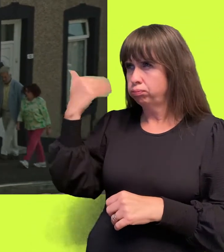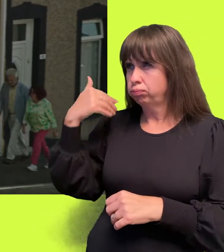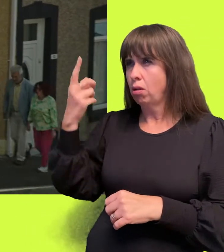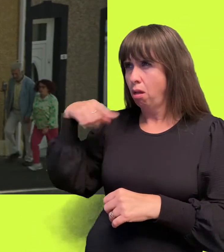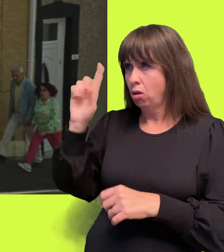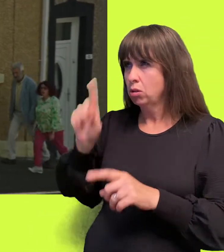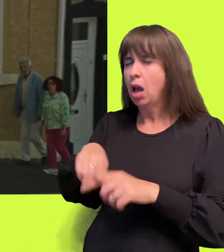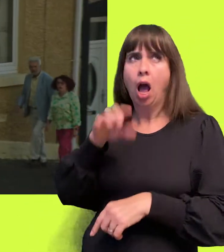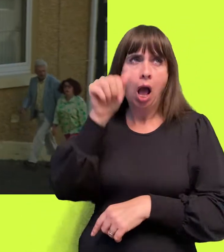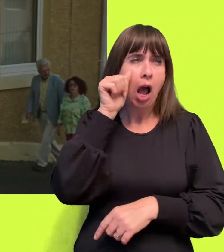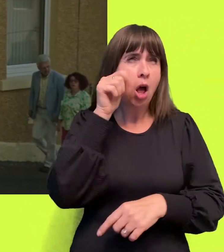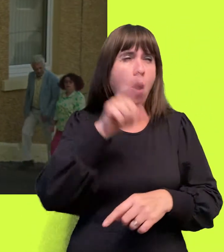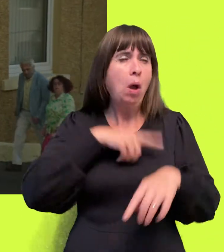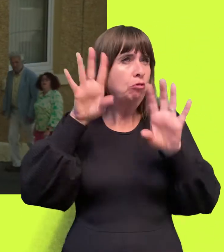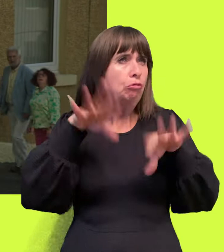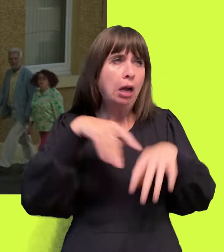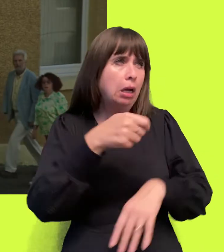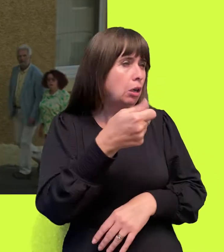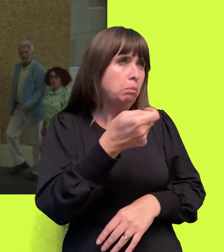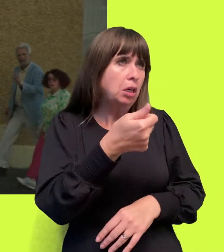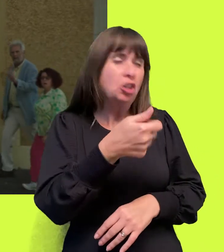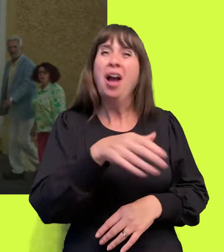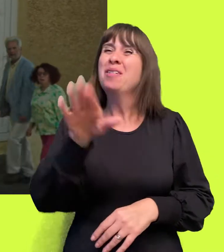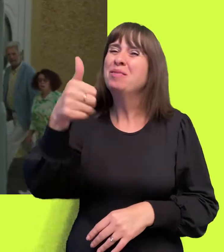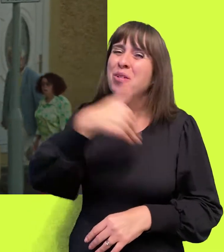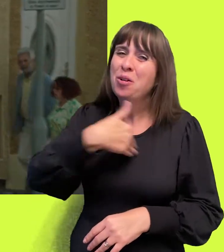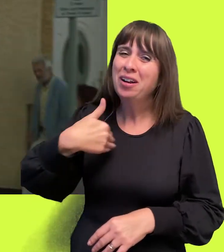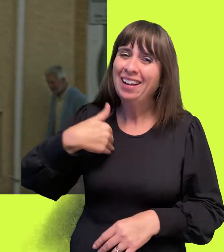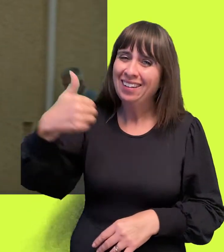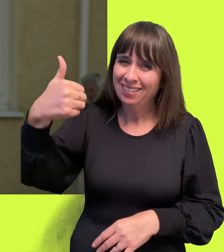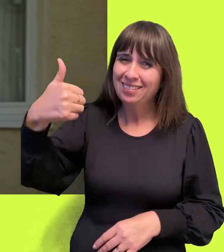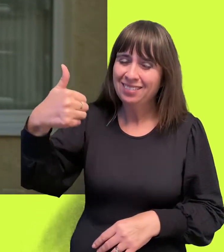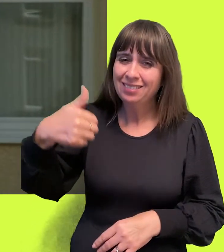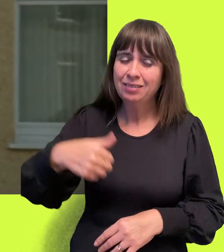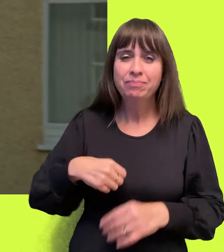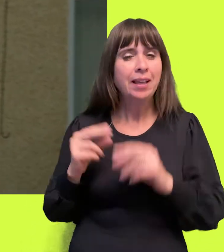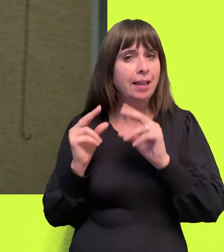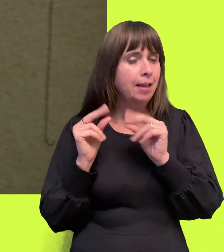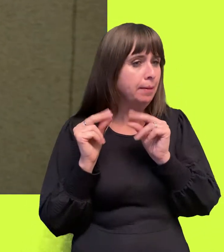was been so dry. Yeah. What? Yeah.